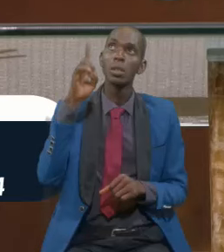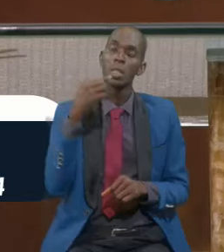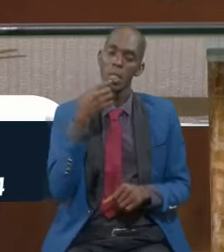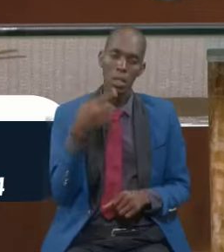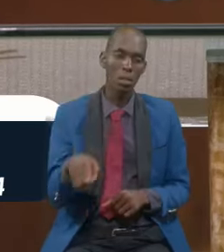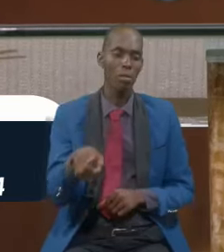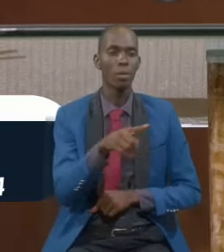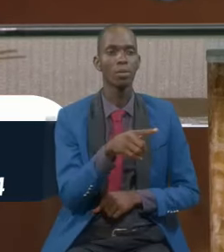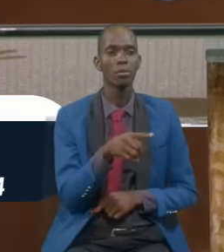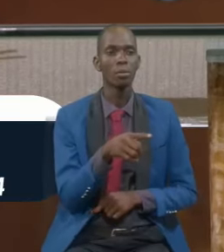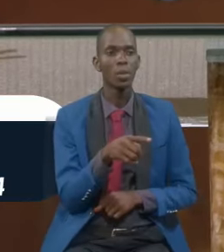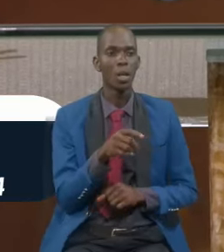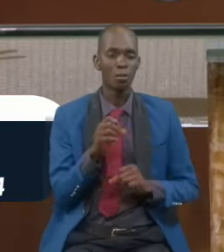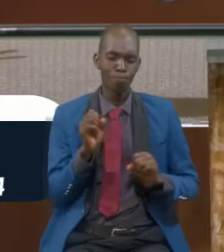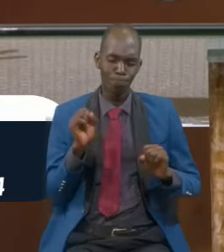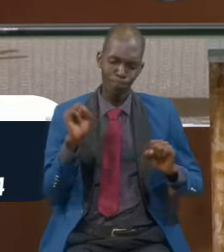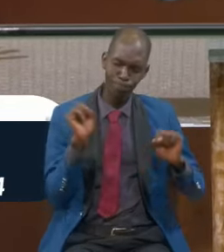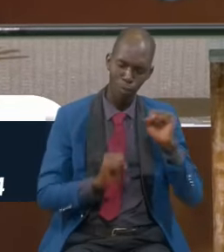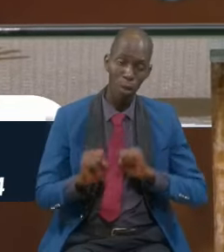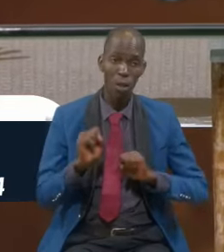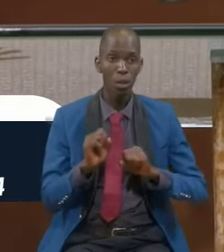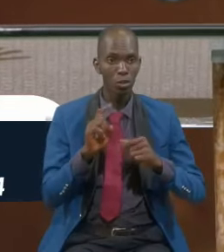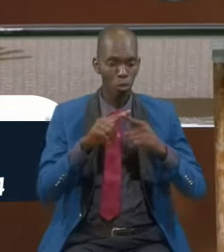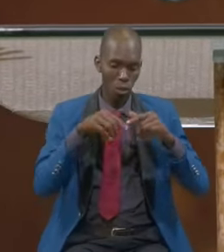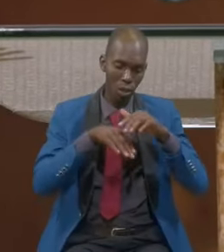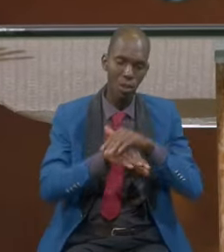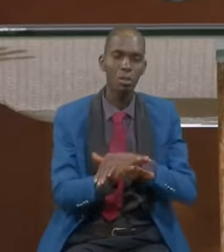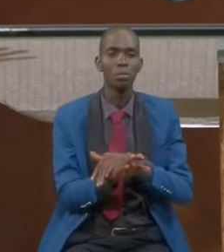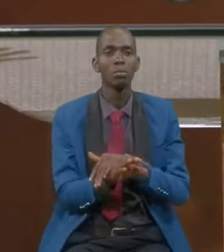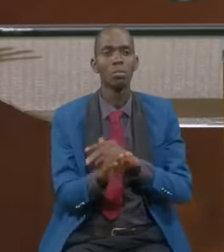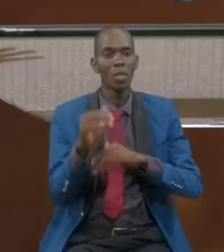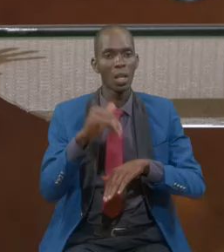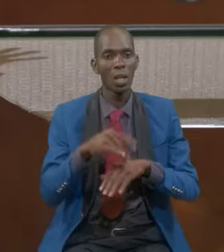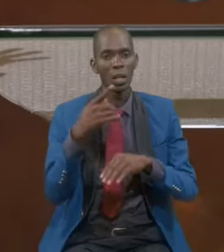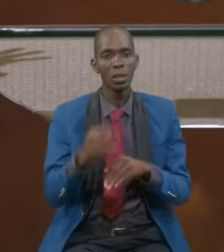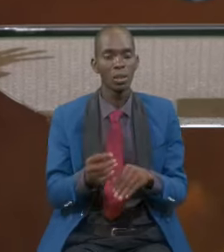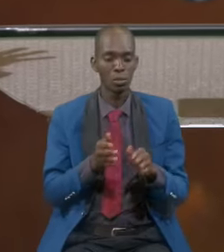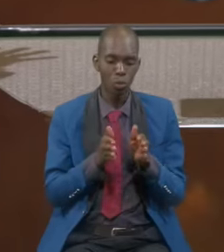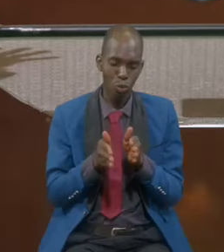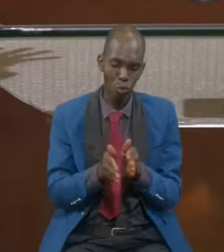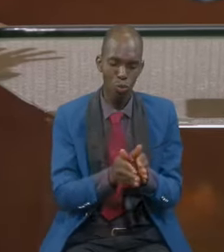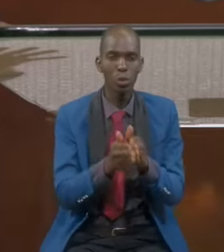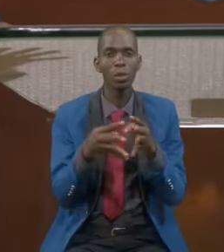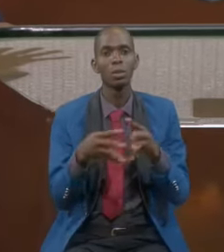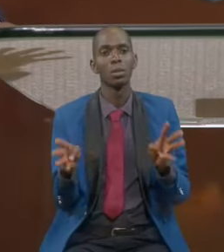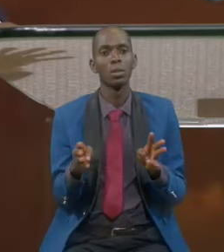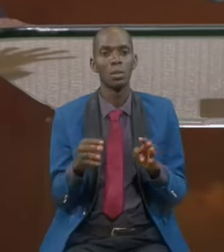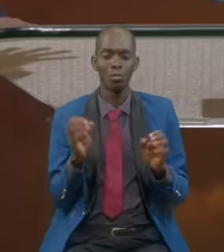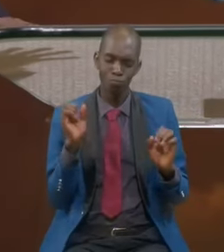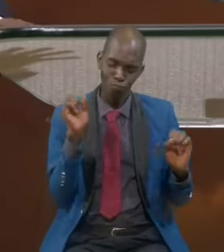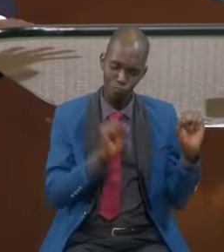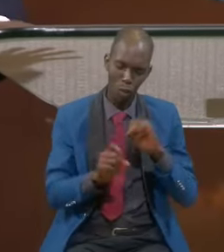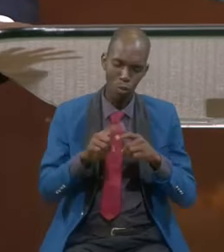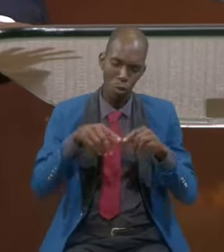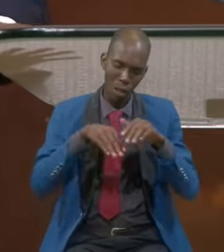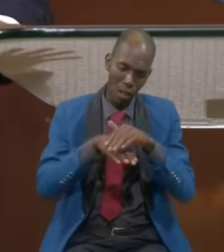24, strive to enter in at the straight gate. Enter in. When